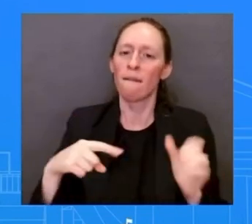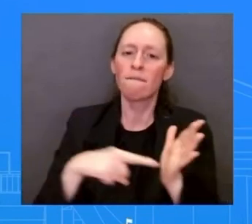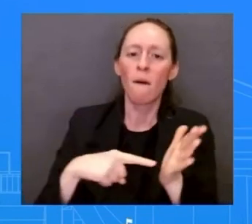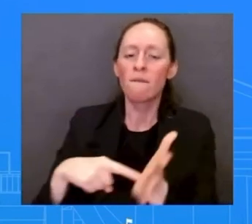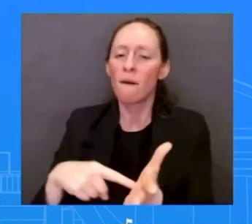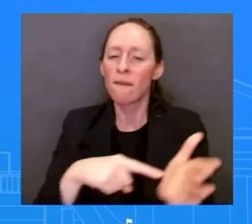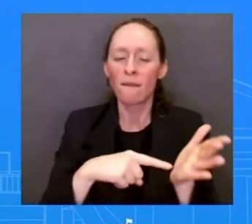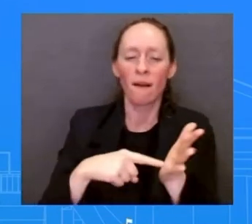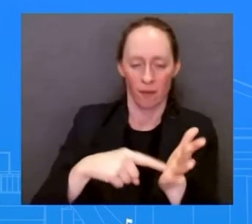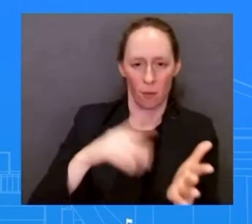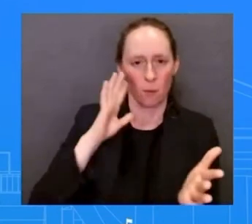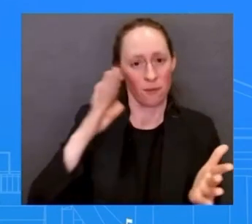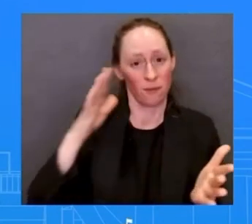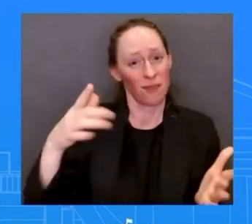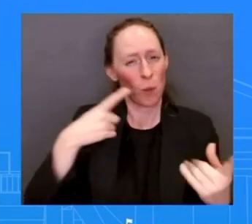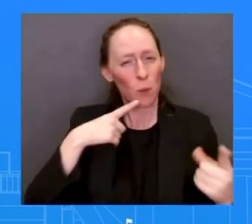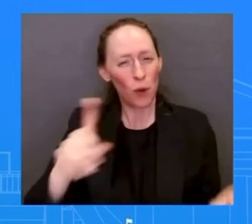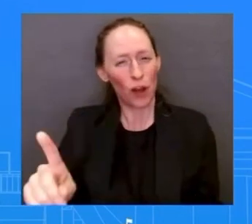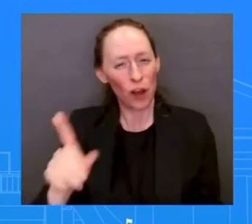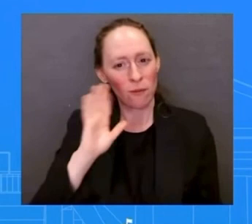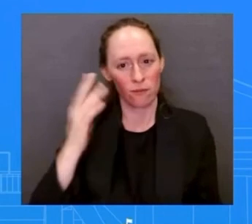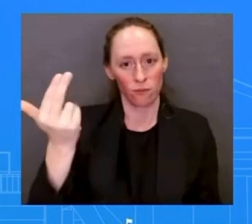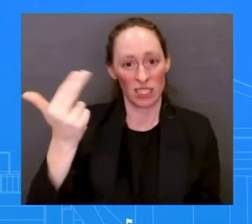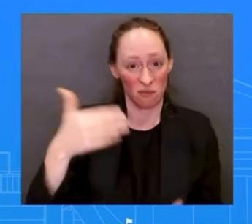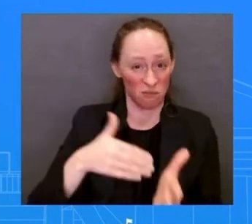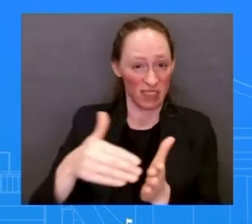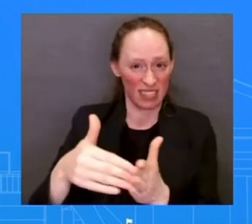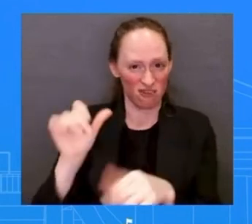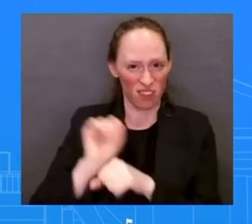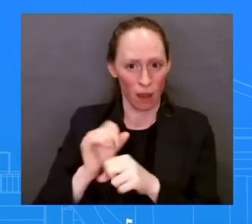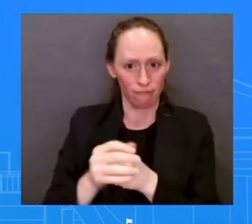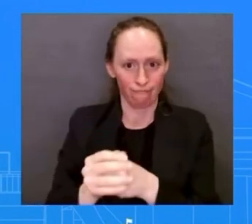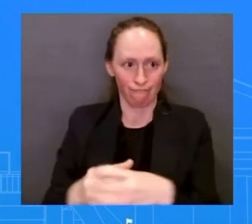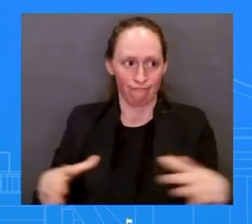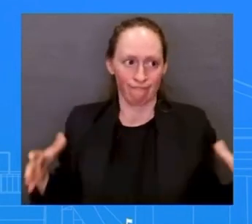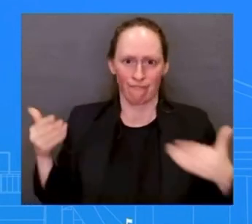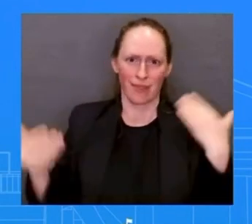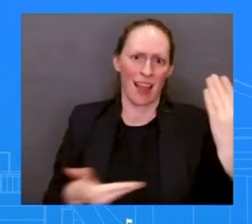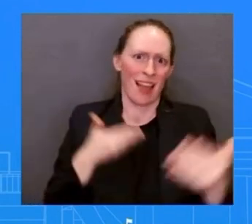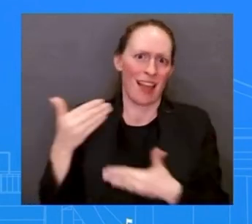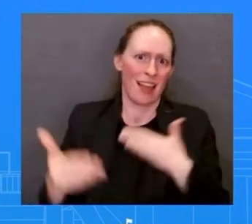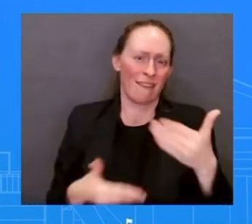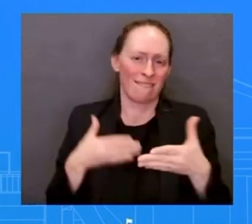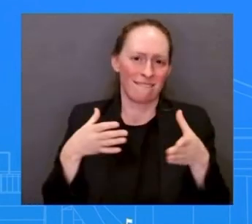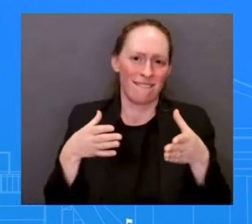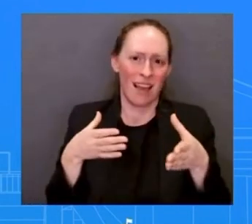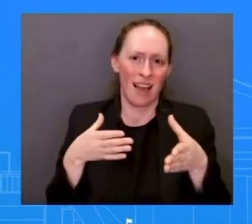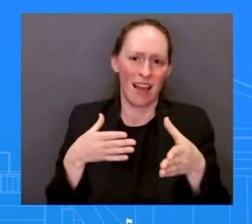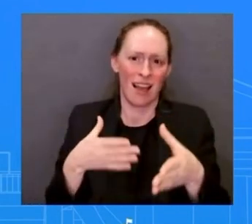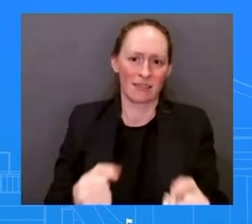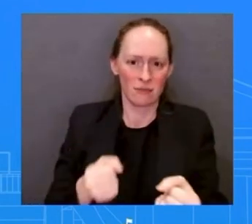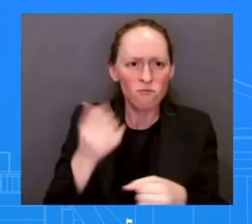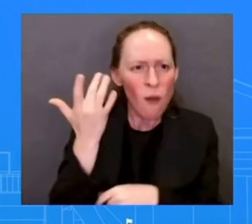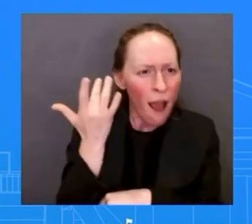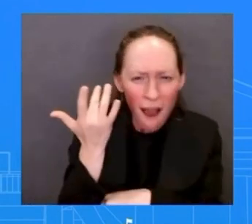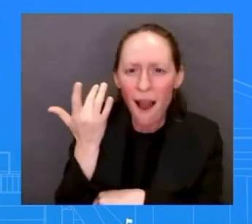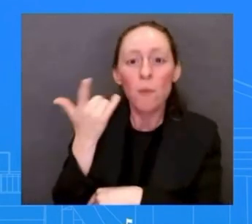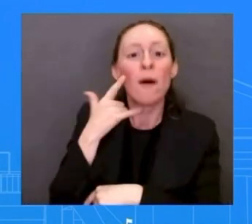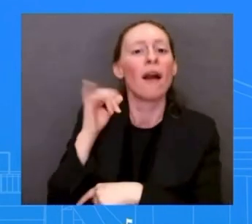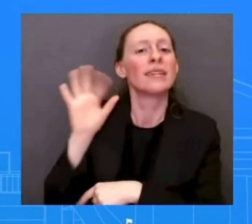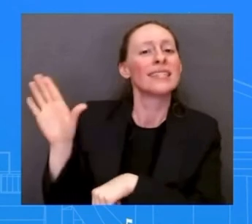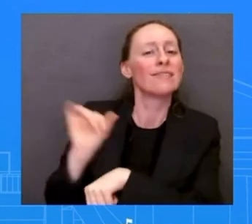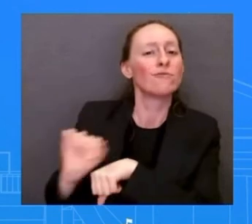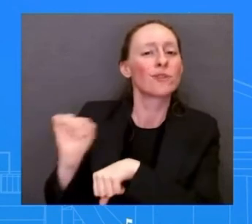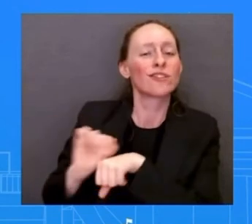at below 4%, these are the things, because of the action that this president has taken, has worked. And it started with the American Rescue Plan. You saw